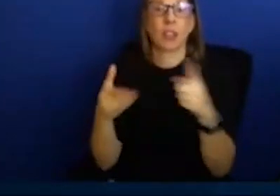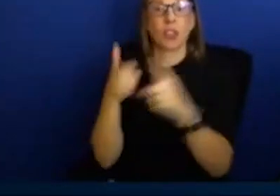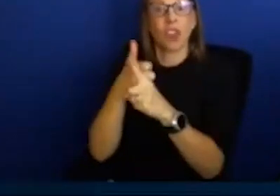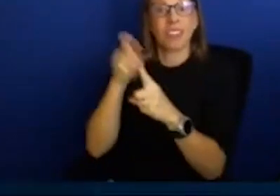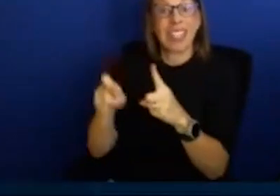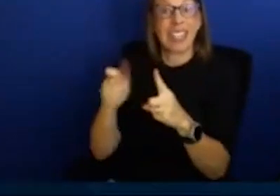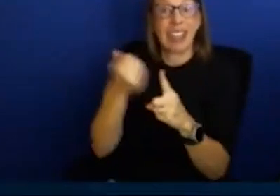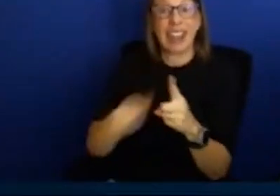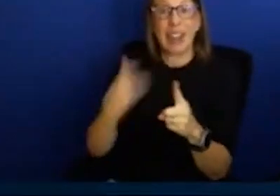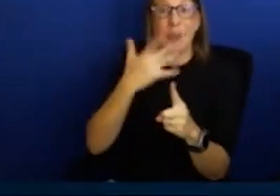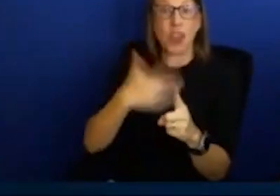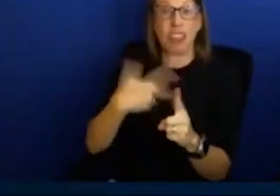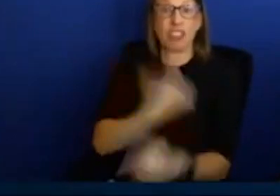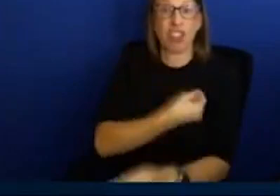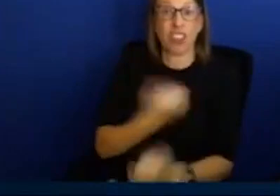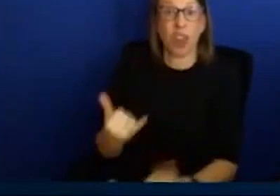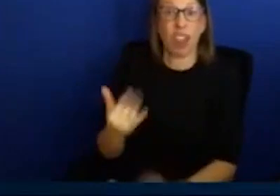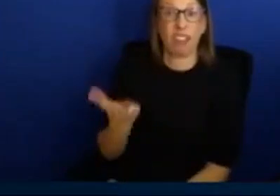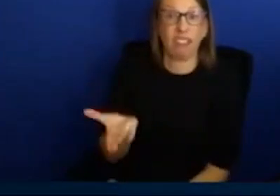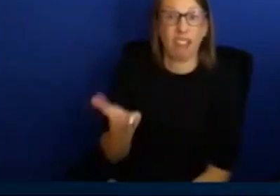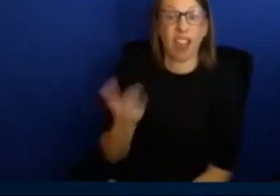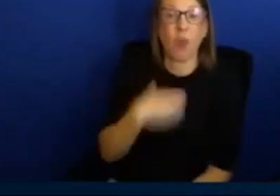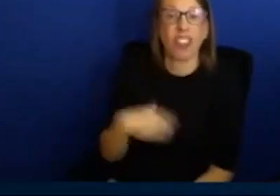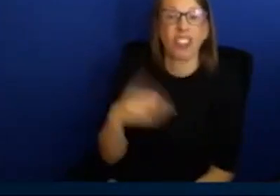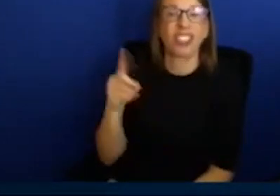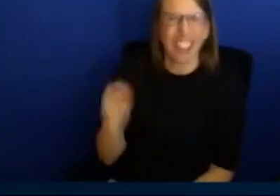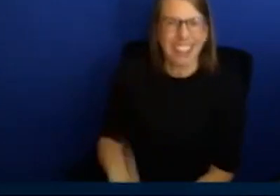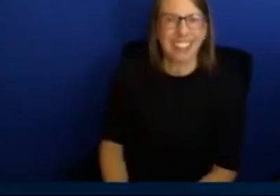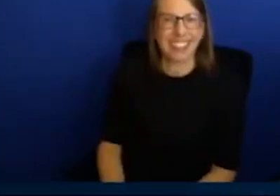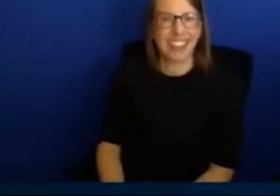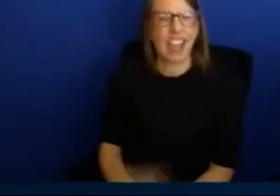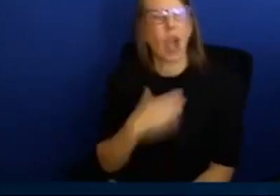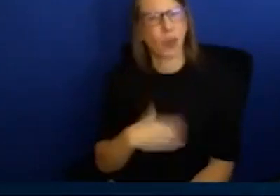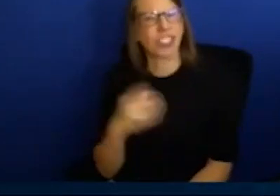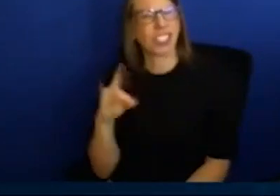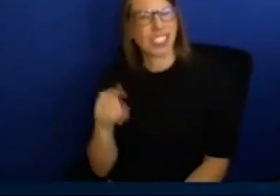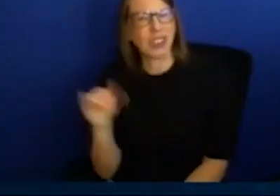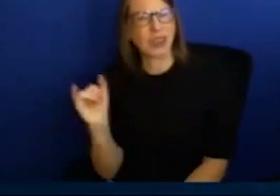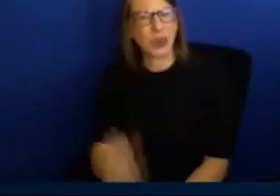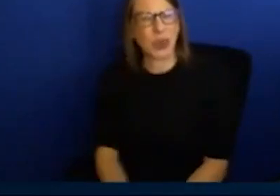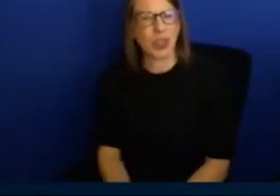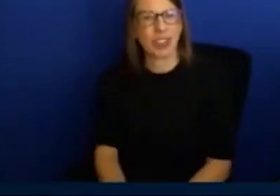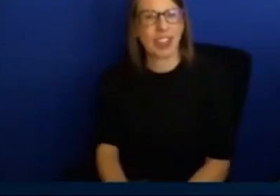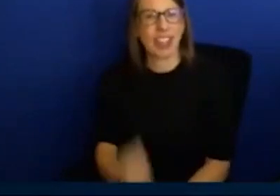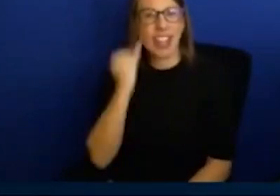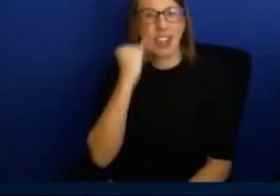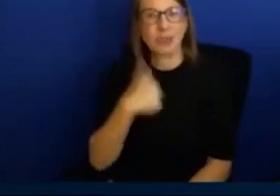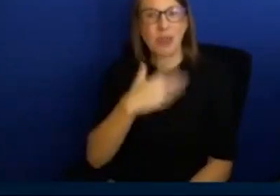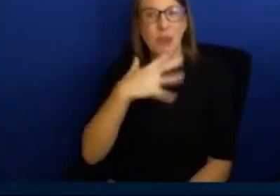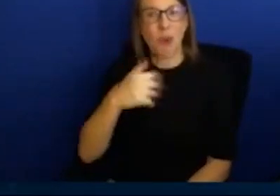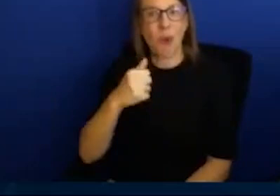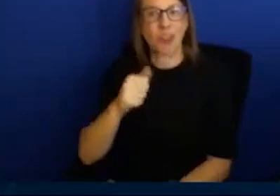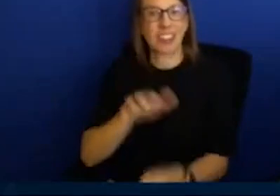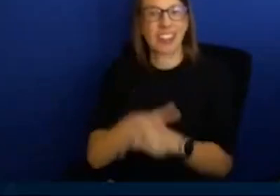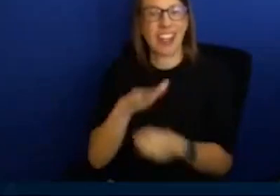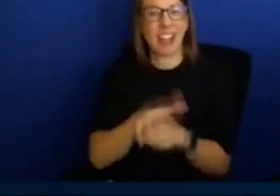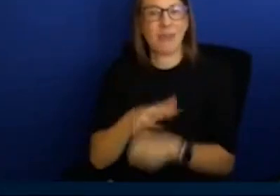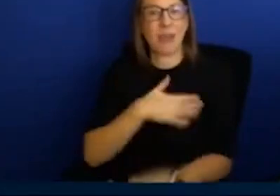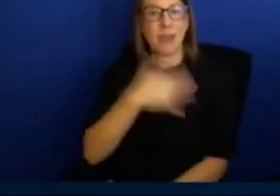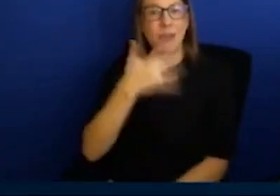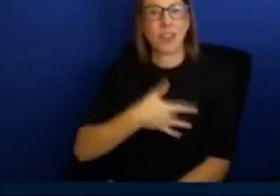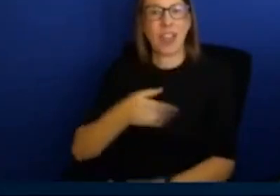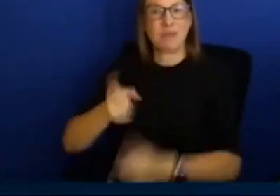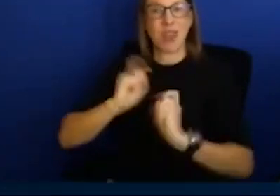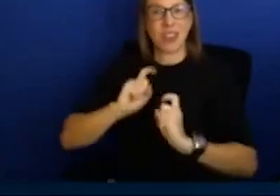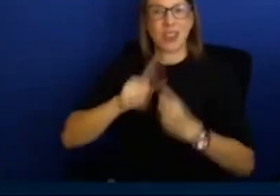Anything? I wish you did. I wish I would did step too. right up. If I were old enough, I would definitely, my birthday present to myself